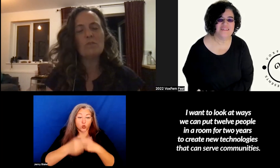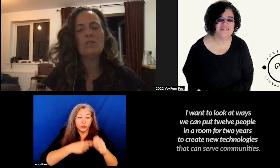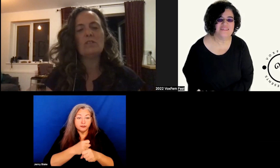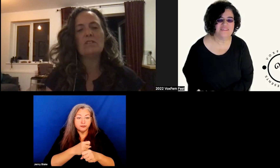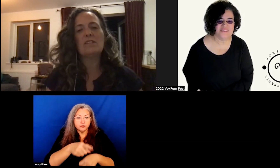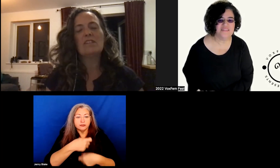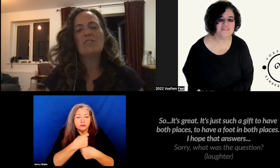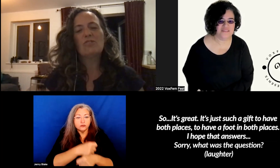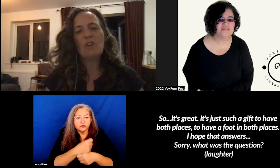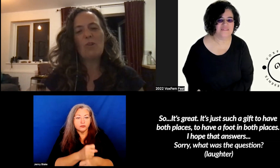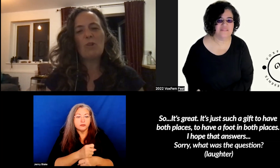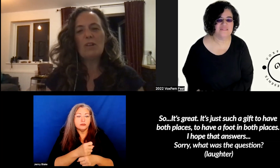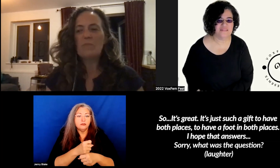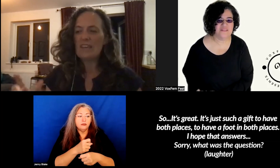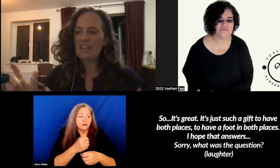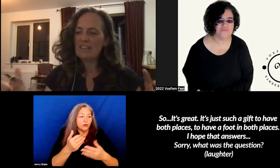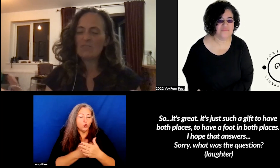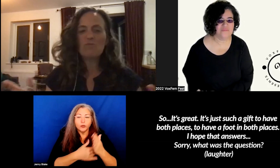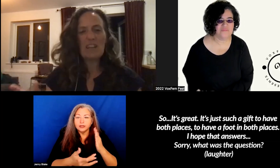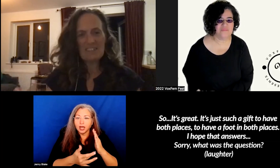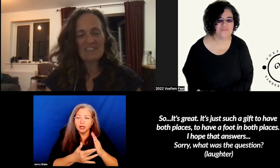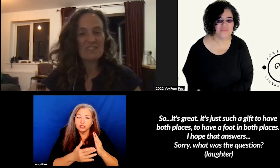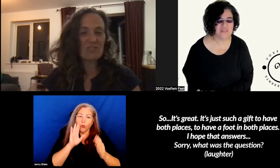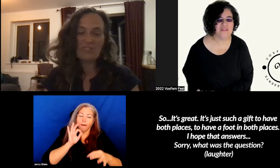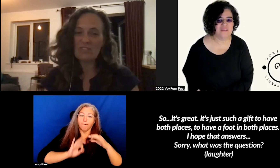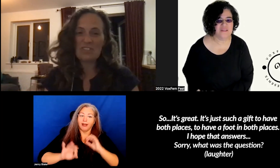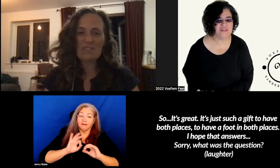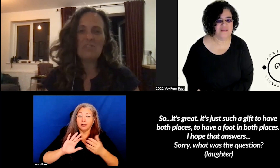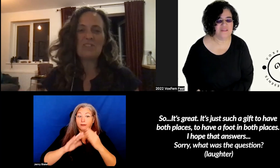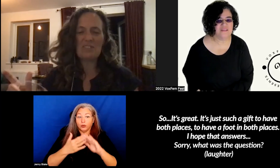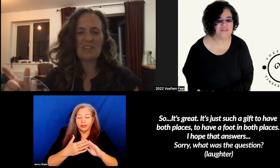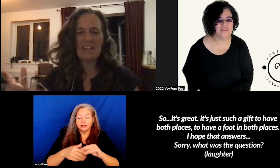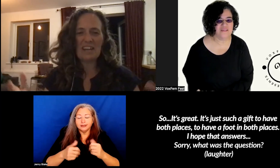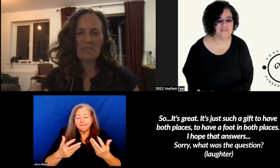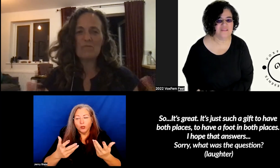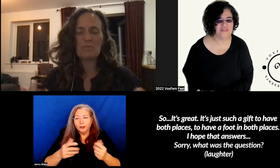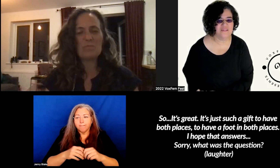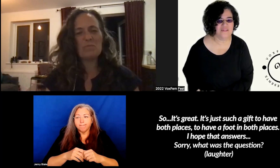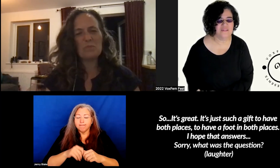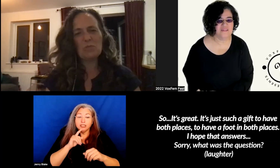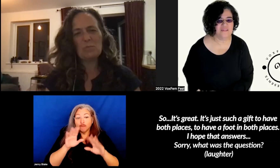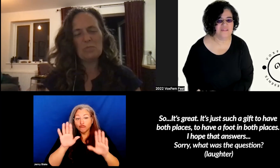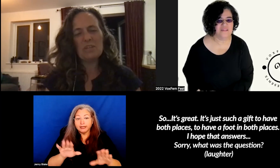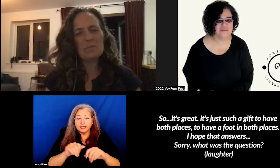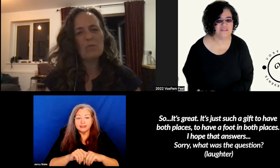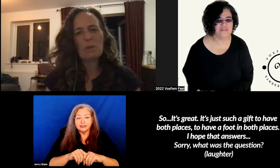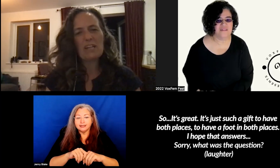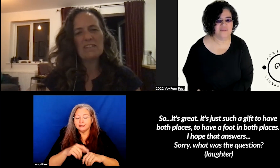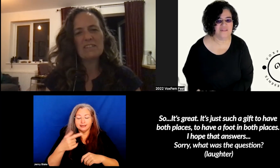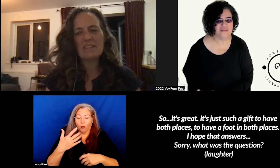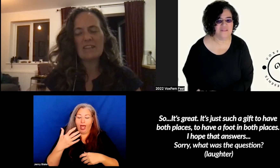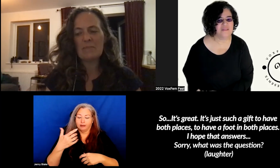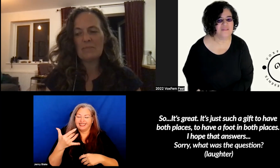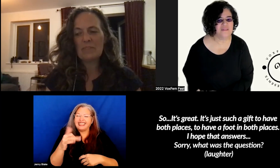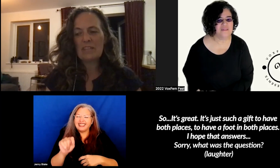serve communities. So it's great. It's just such a gift to have to both